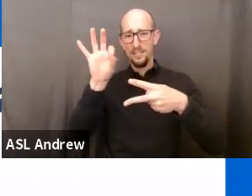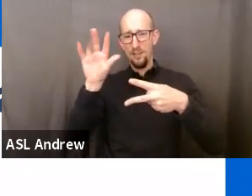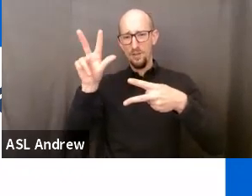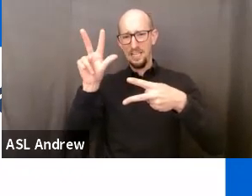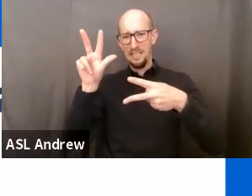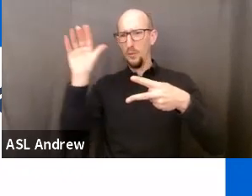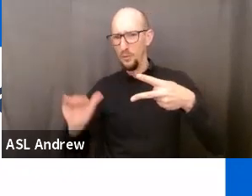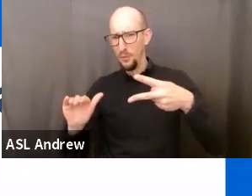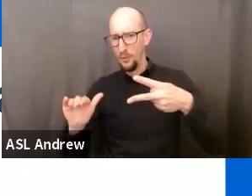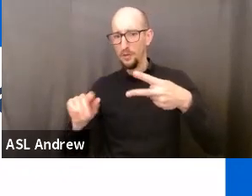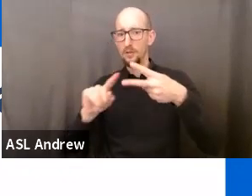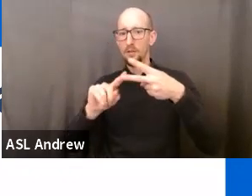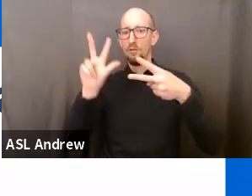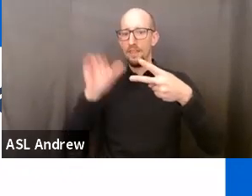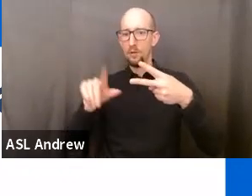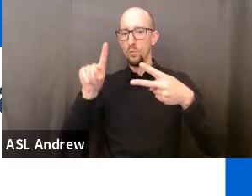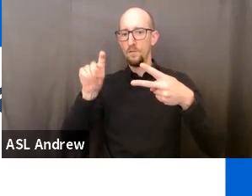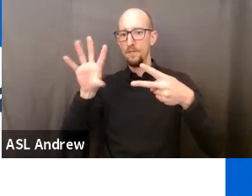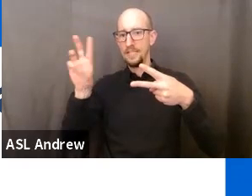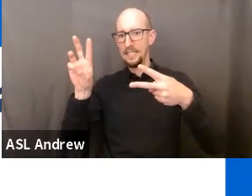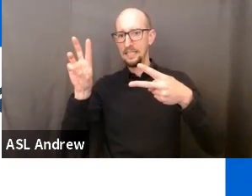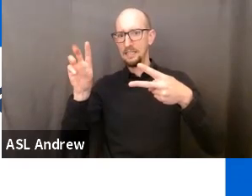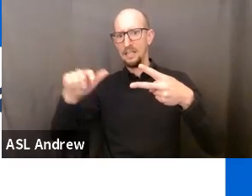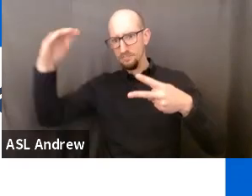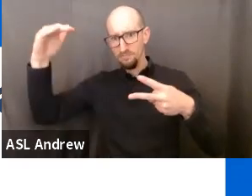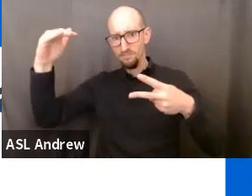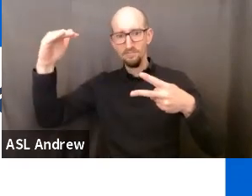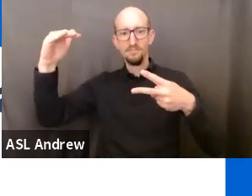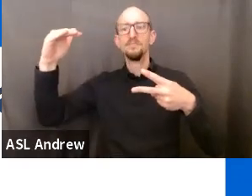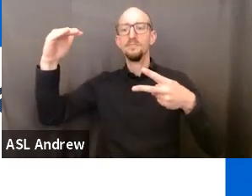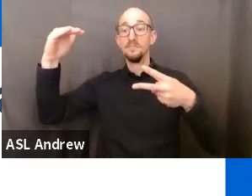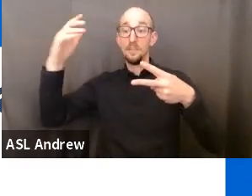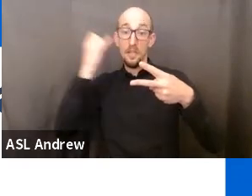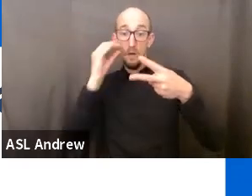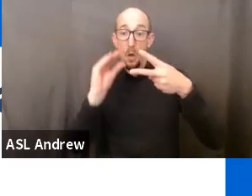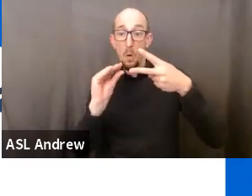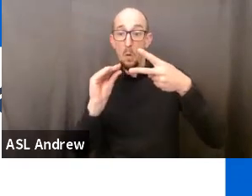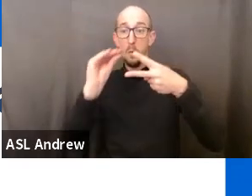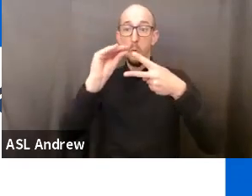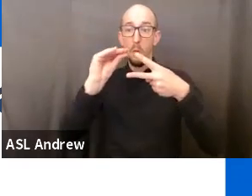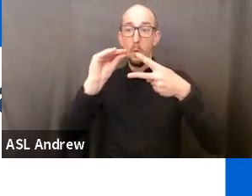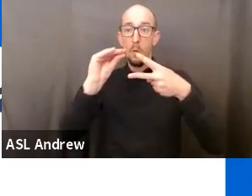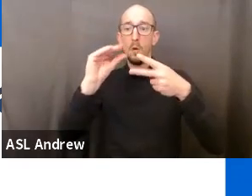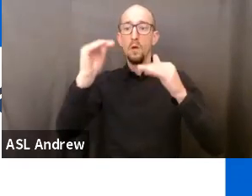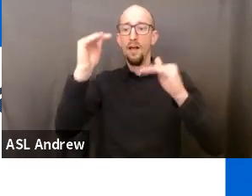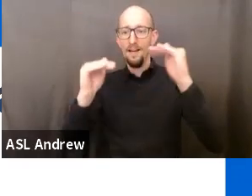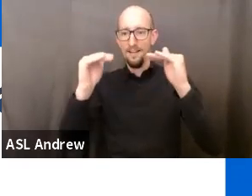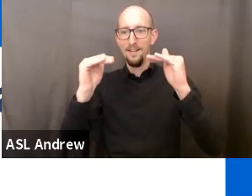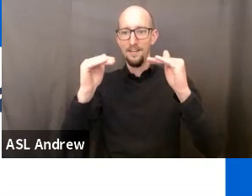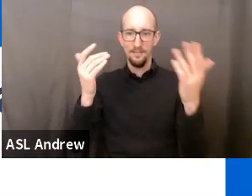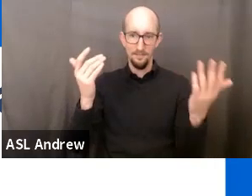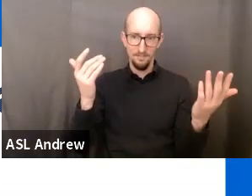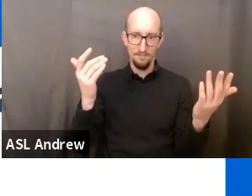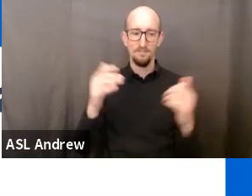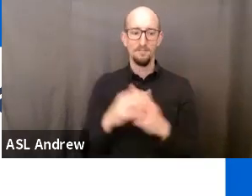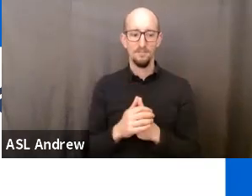in tier 1, yeah, as well as the larger number of students in tier 2. And as Ms. Hogan